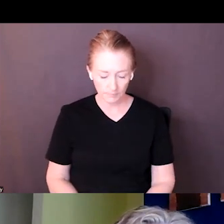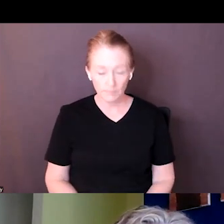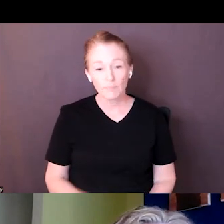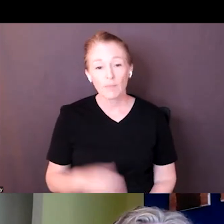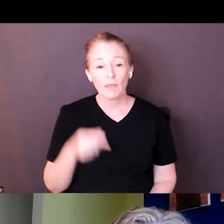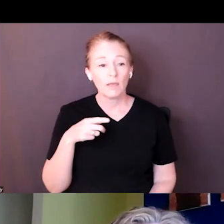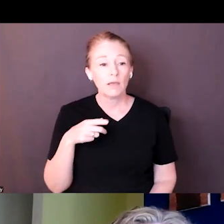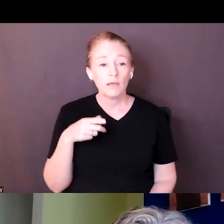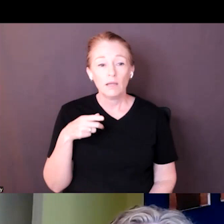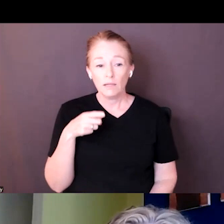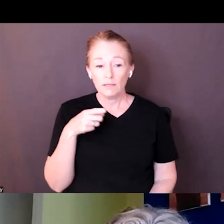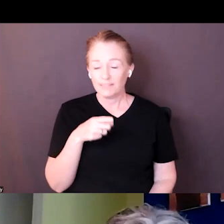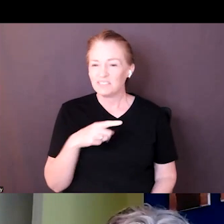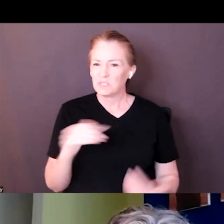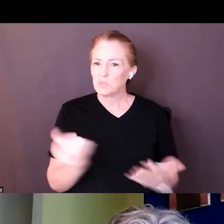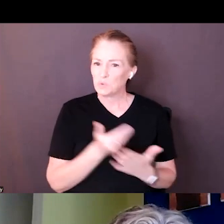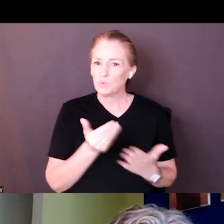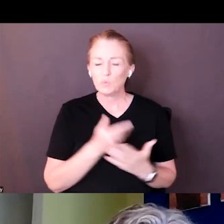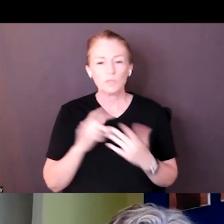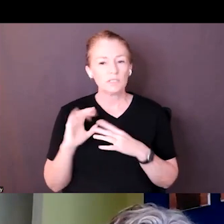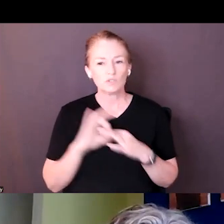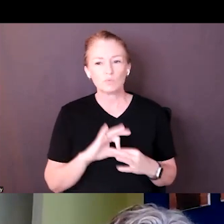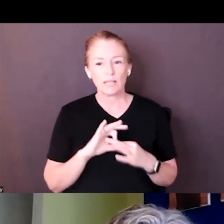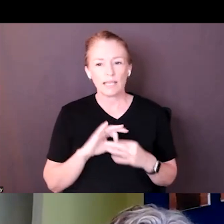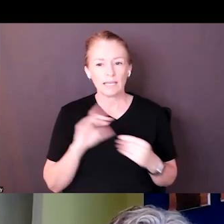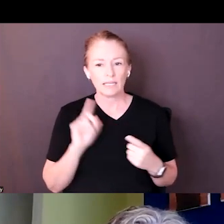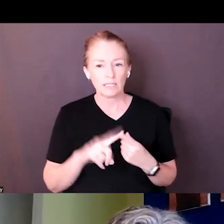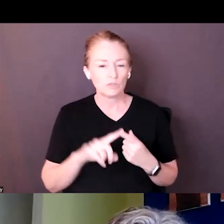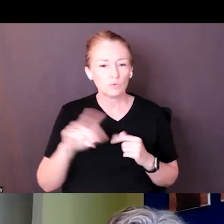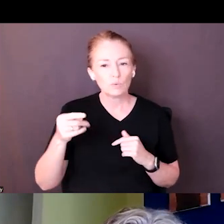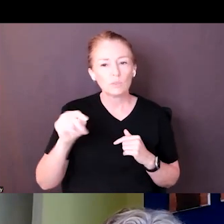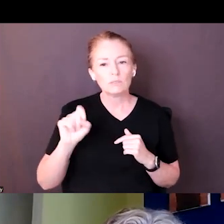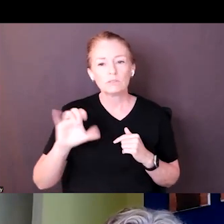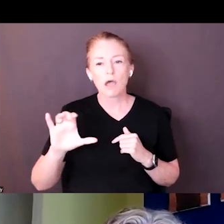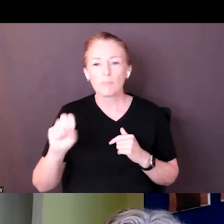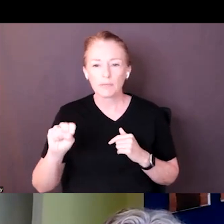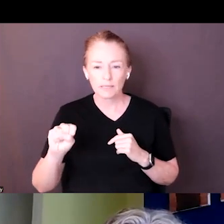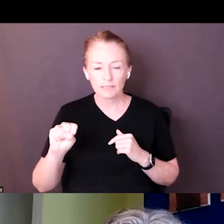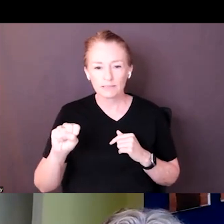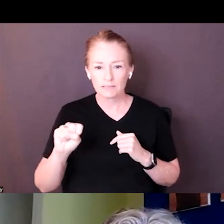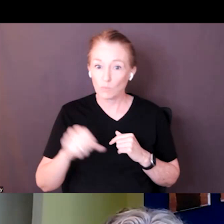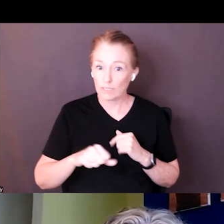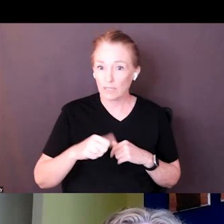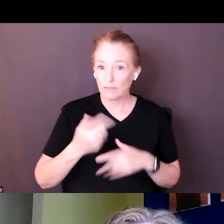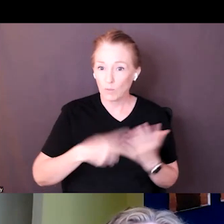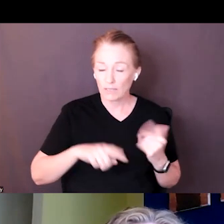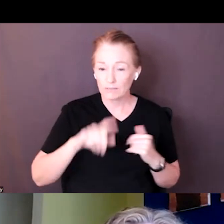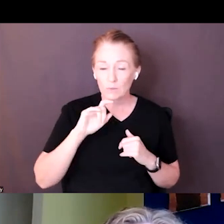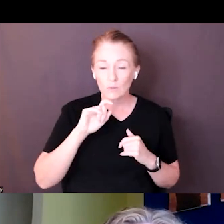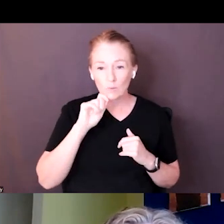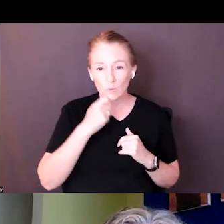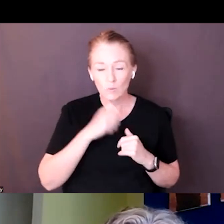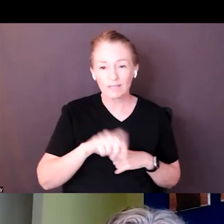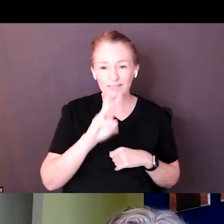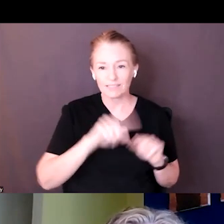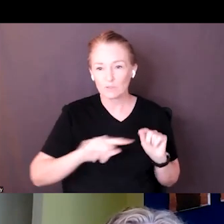really has to do with the topics. What's really cool is the number 6, 7, 8, 9, and 10